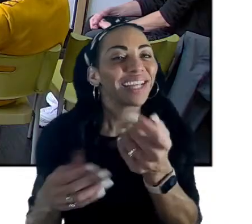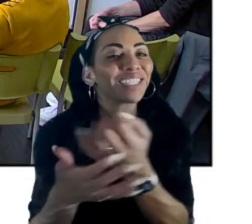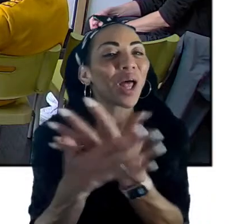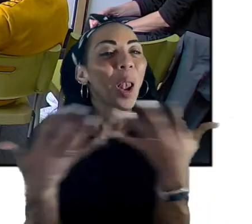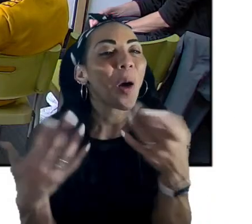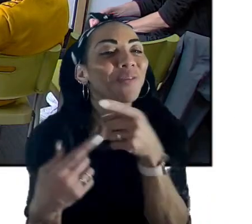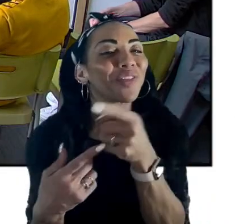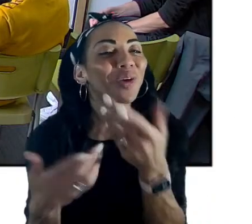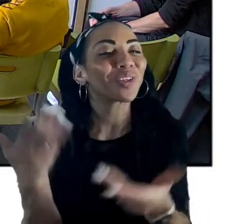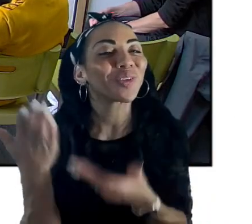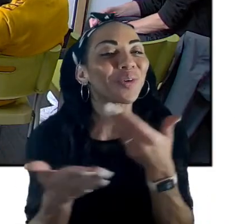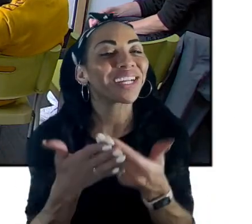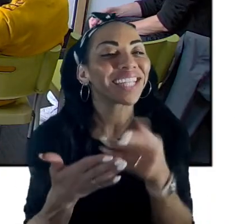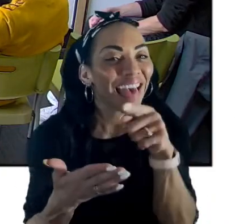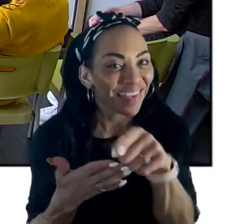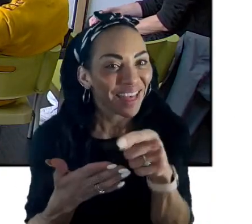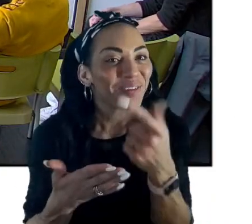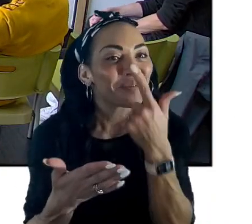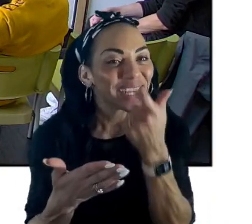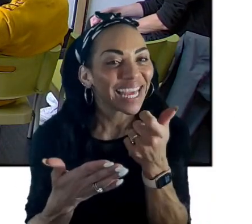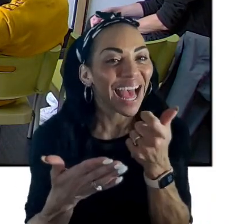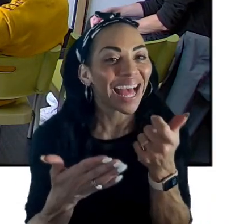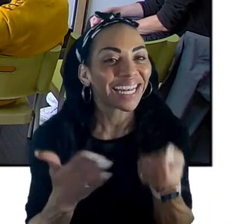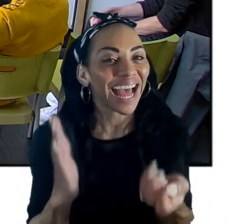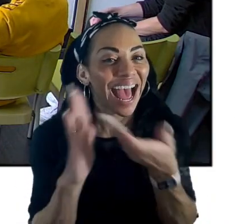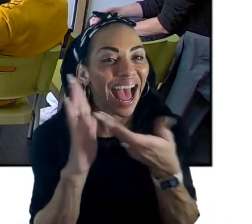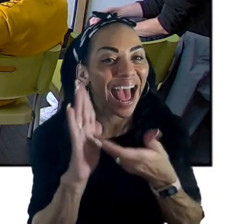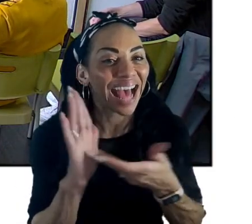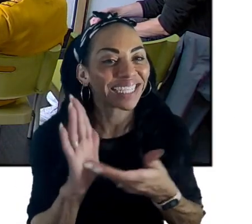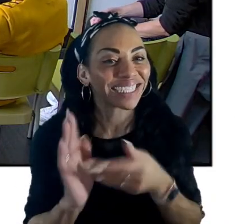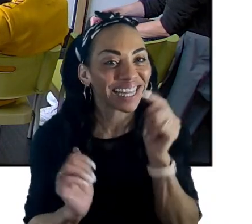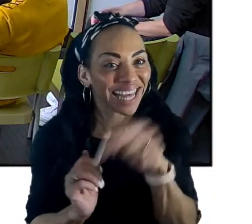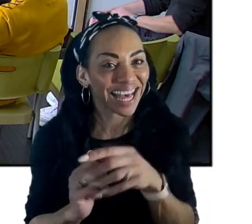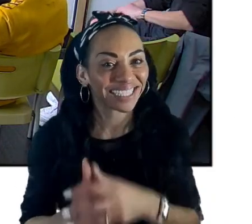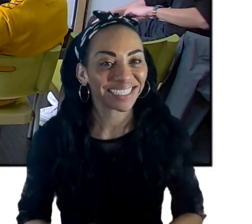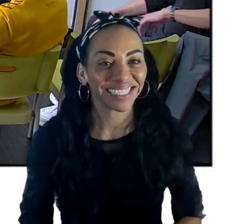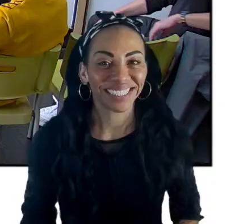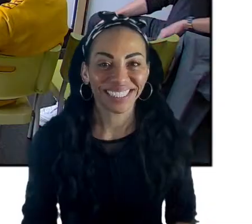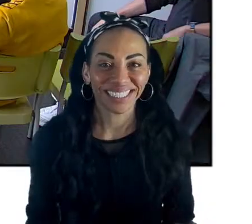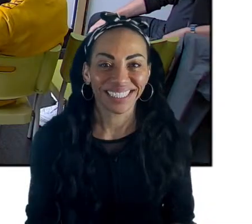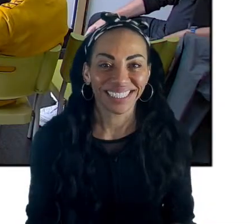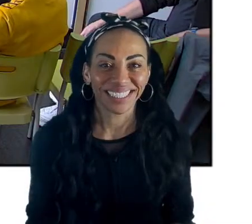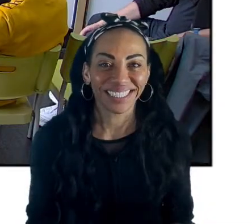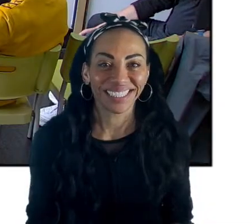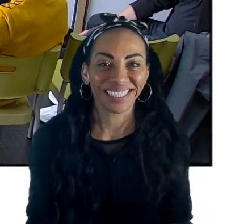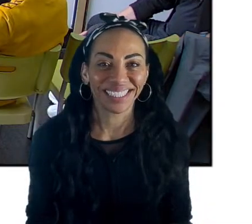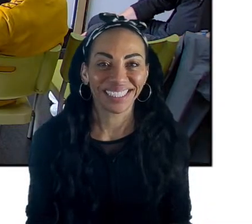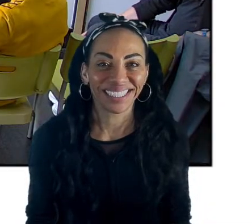could extract that. So, yeah, is there a way of talking about that story